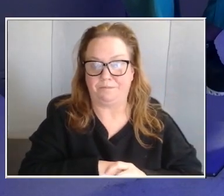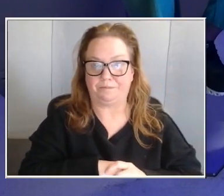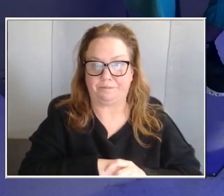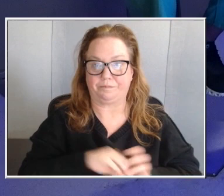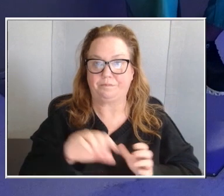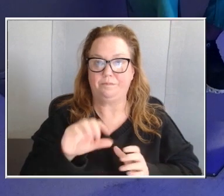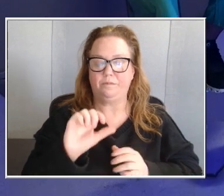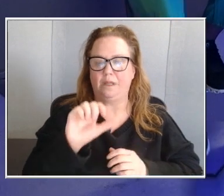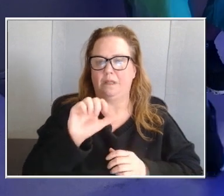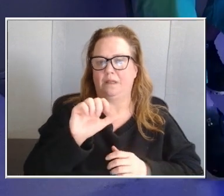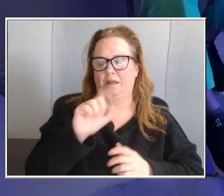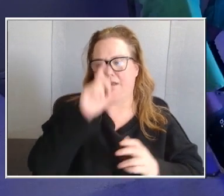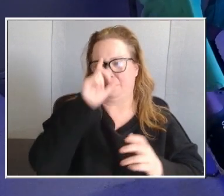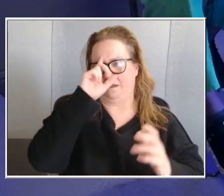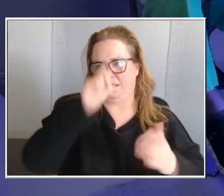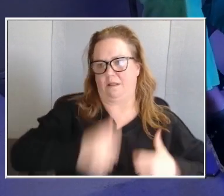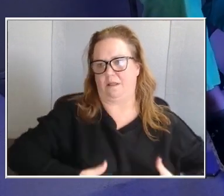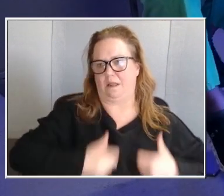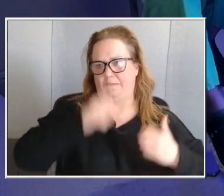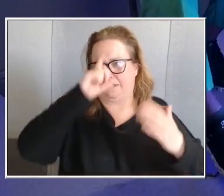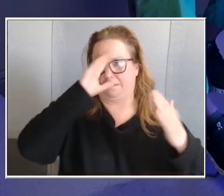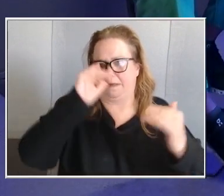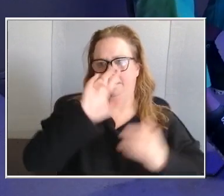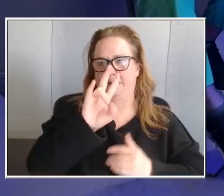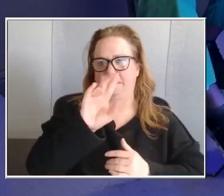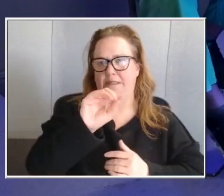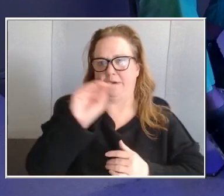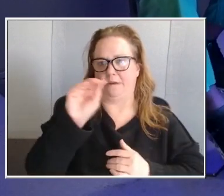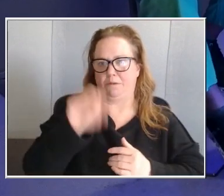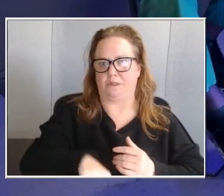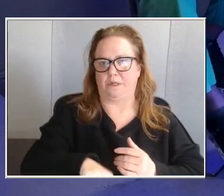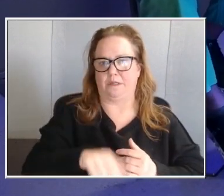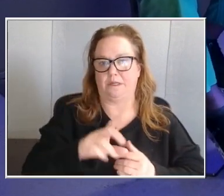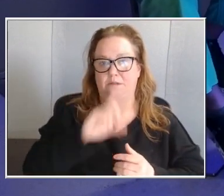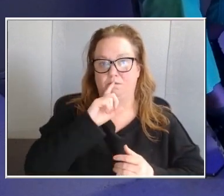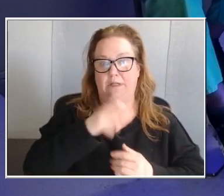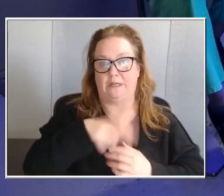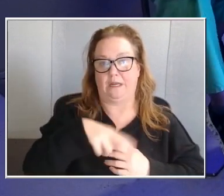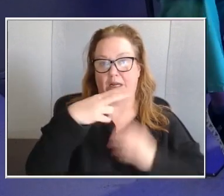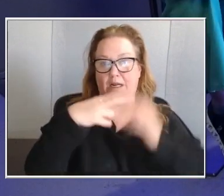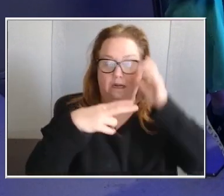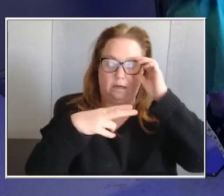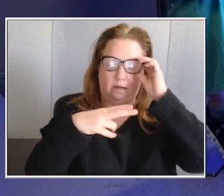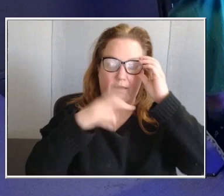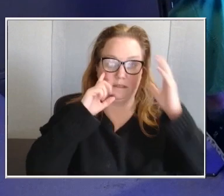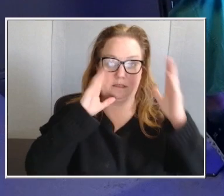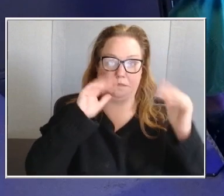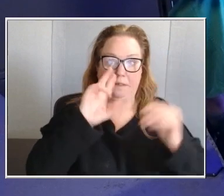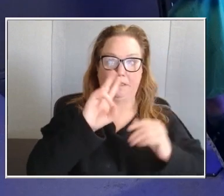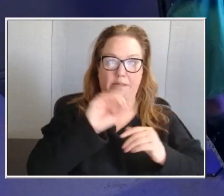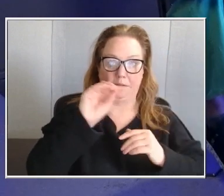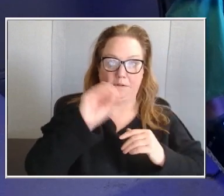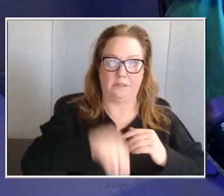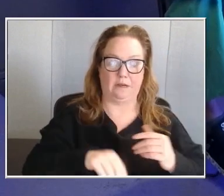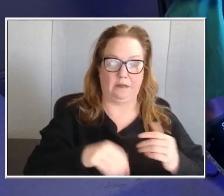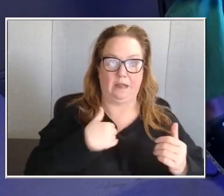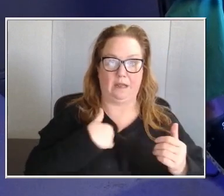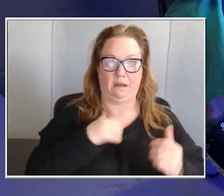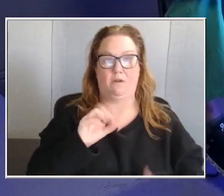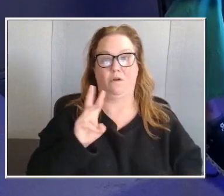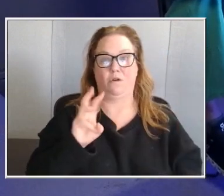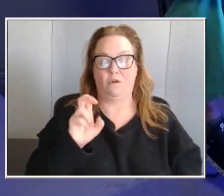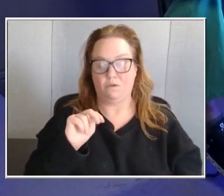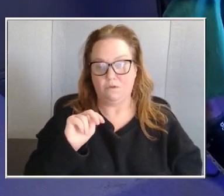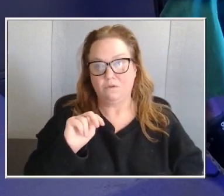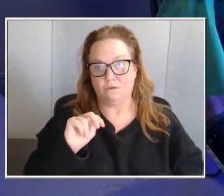life expectancy after a liver transplant? About 70%. That's really high. I mean, that's probably higher than a lot of people might have had, even on their own. So that's a